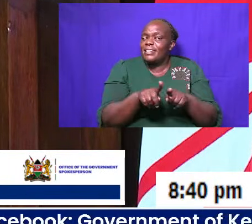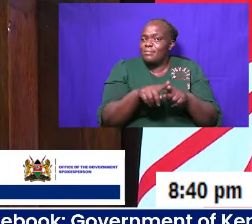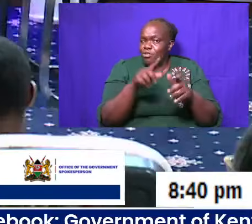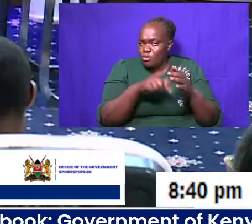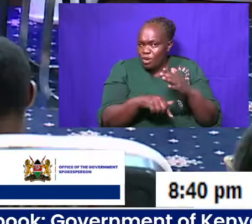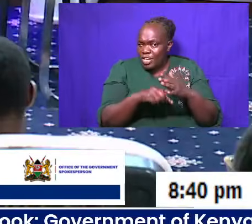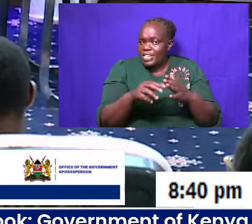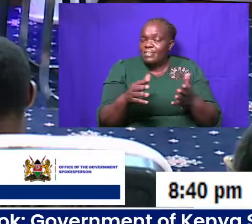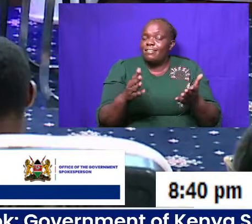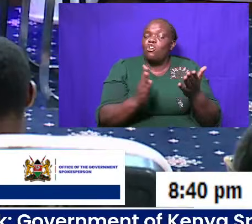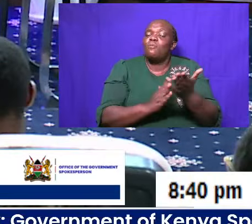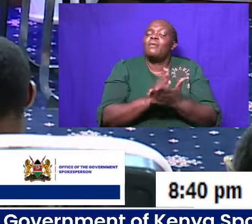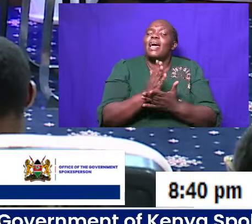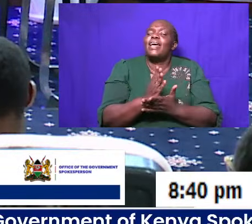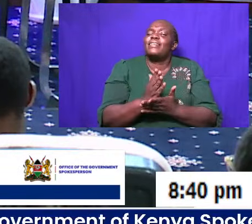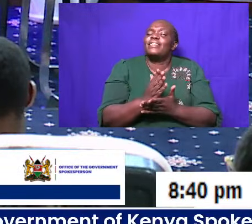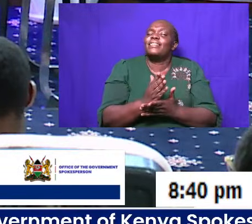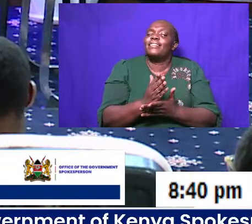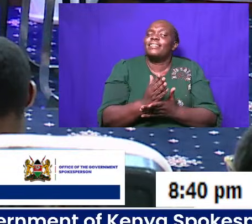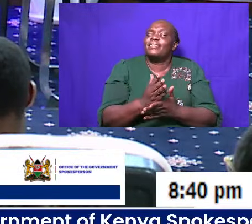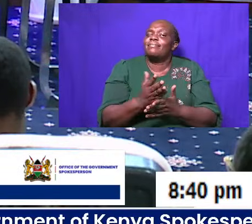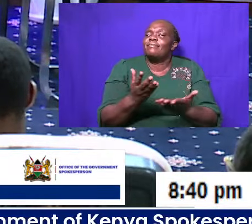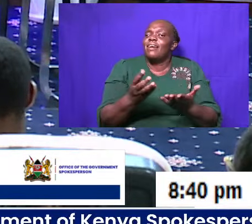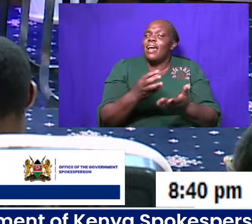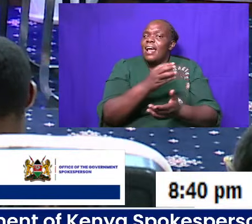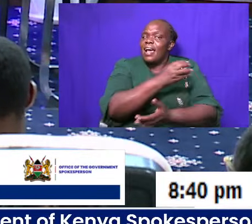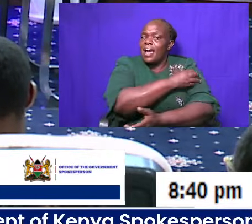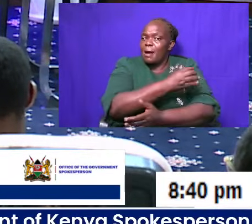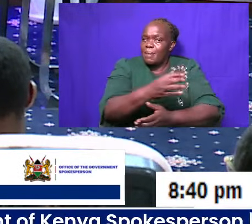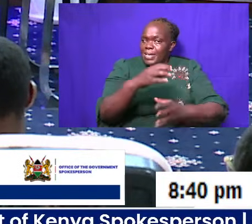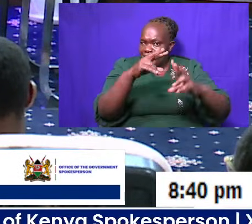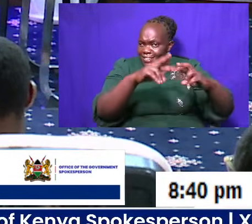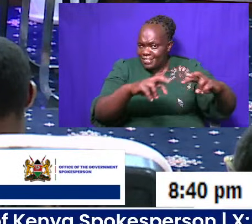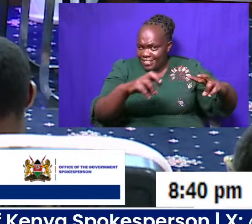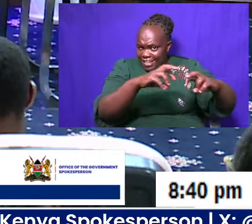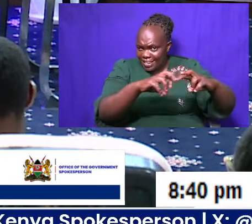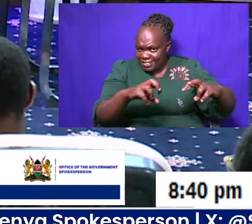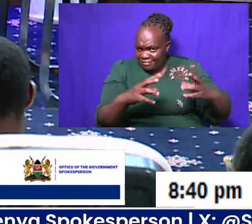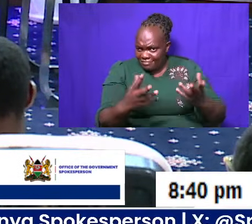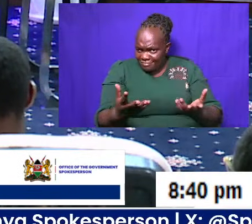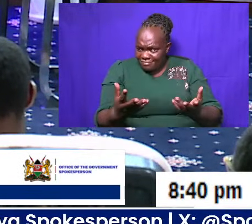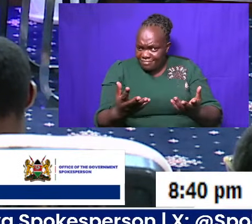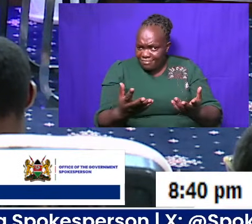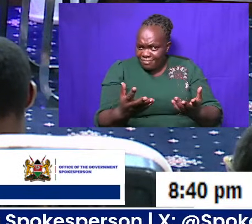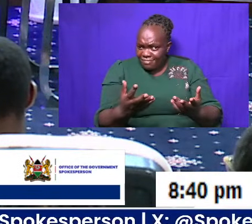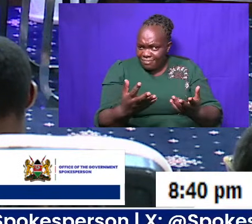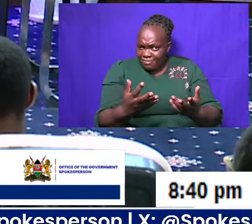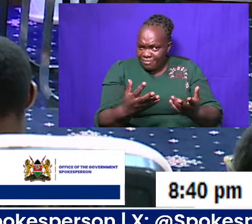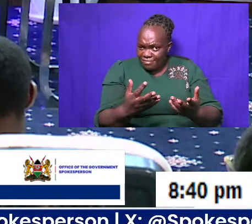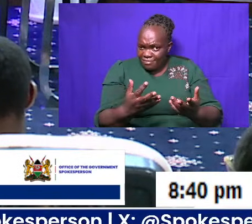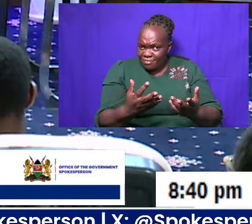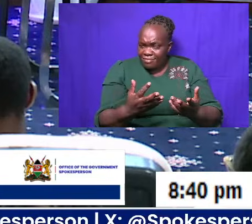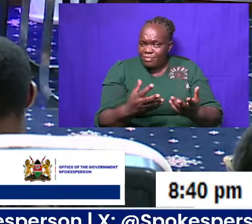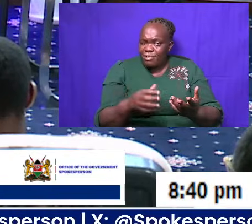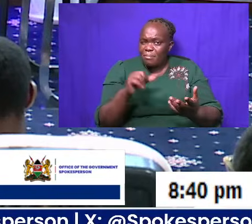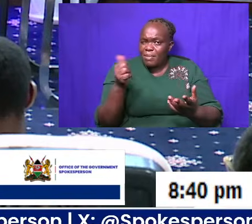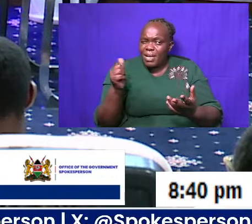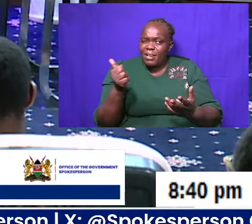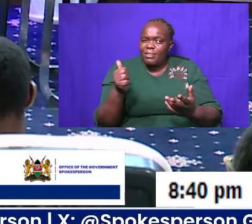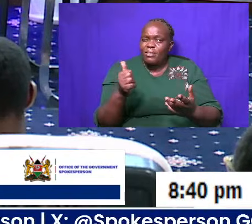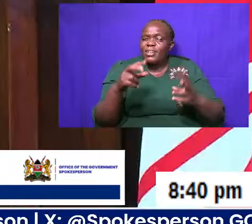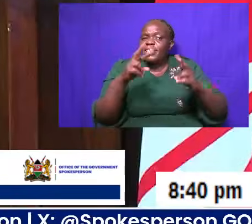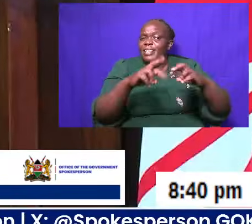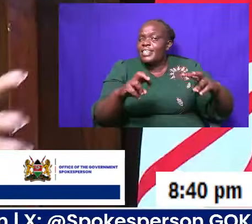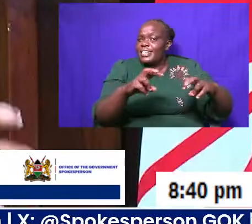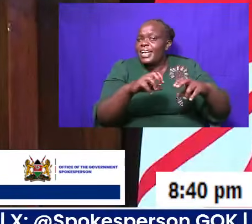compliance. Then compliance. And capacity. Research. Yes. Have I mentioned research? No, you can explain. Research and